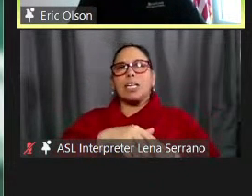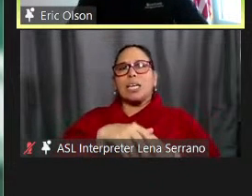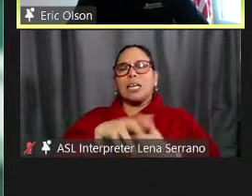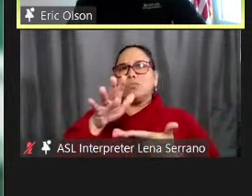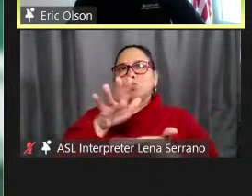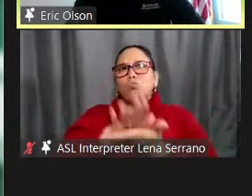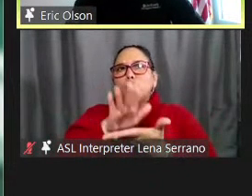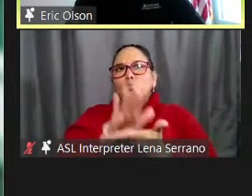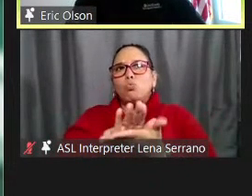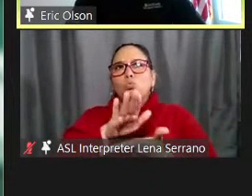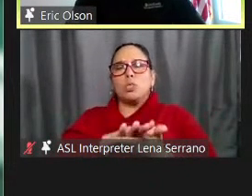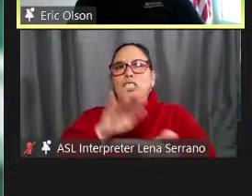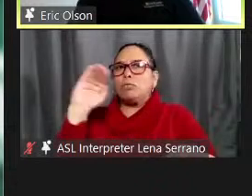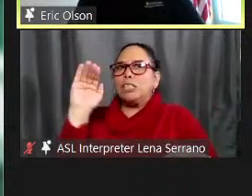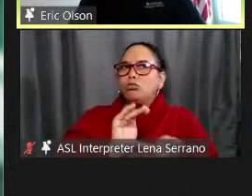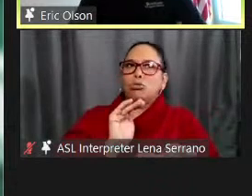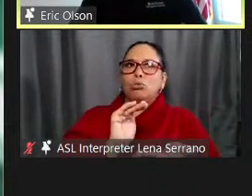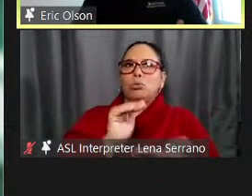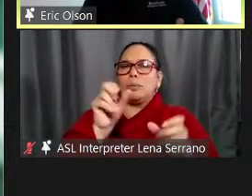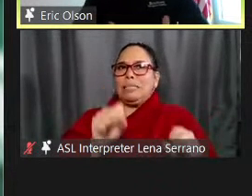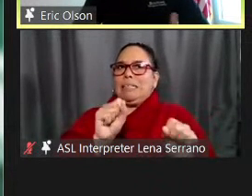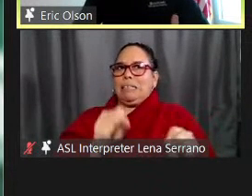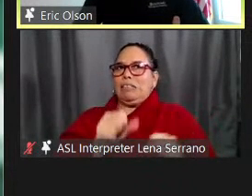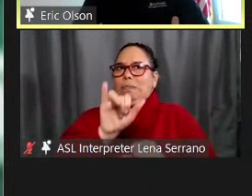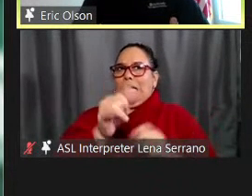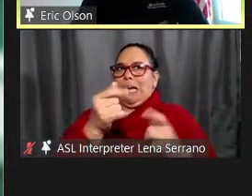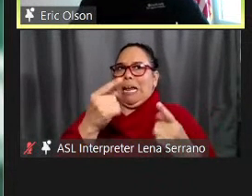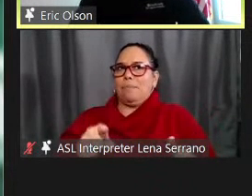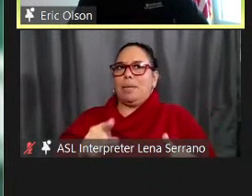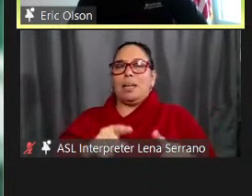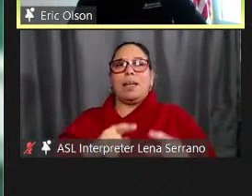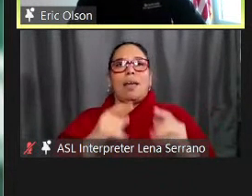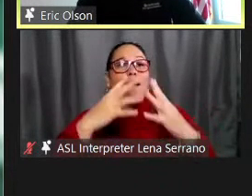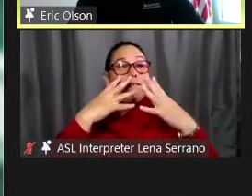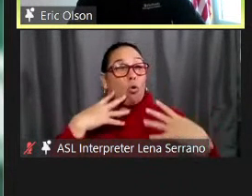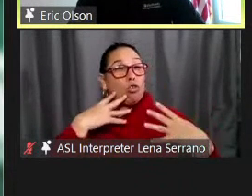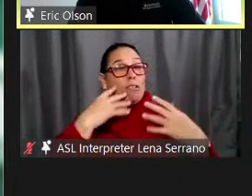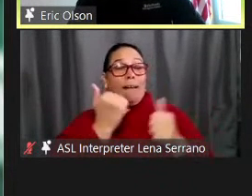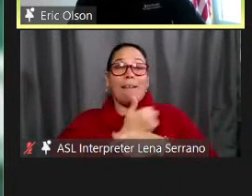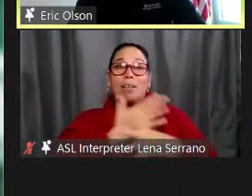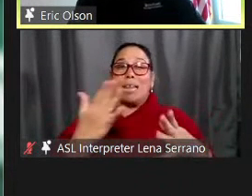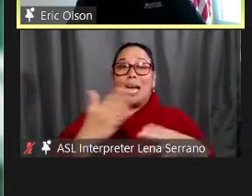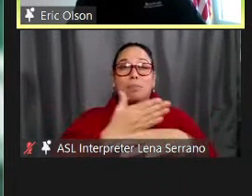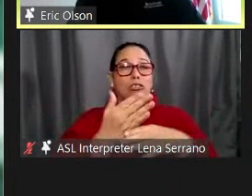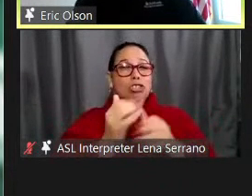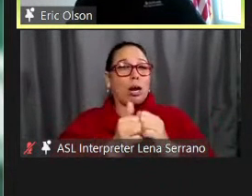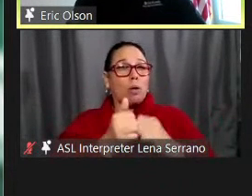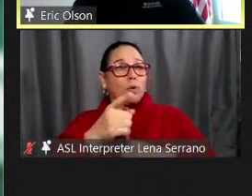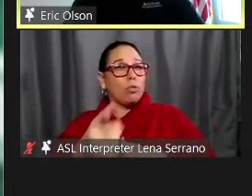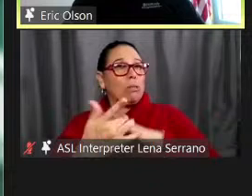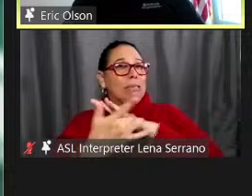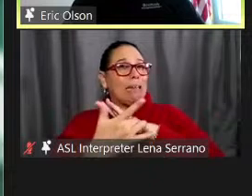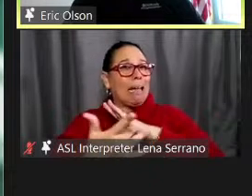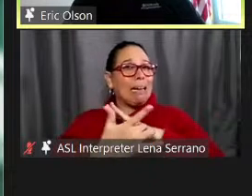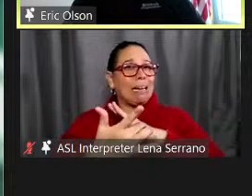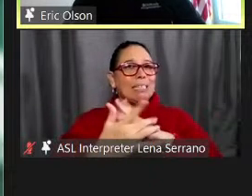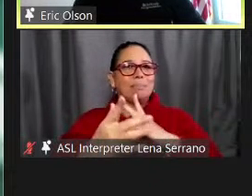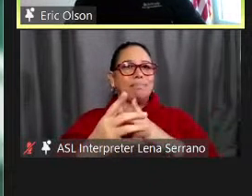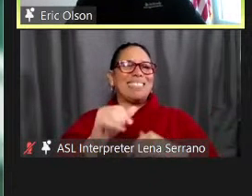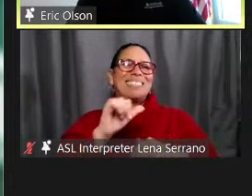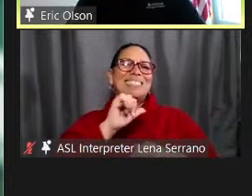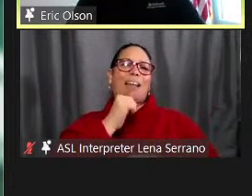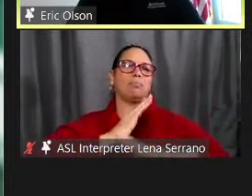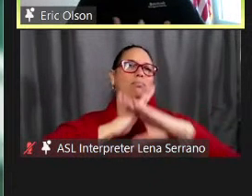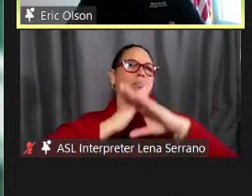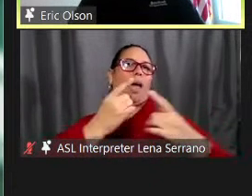the potential for an attack? Because unfortunately, everything that I'm going to tell you today or share with you, these techniques, it's not going to stop this from